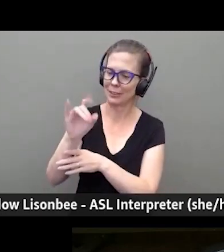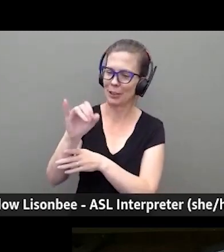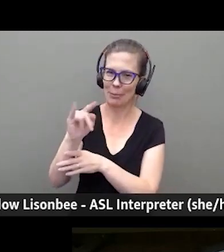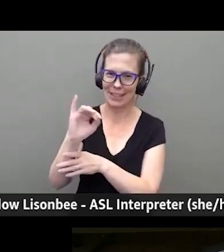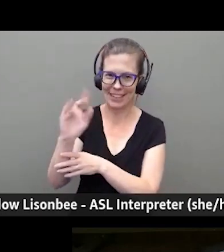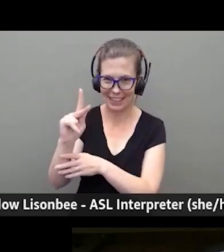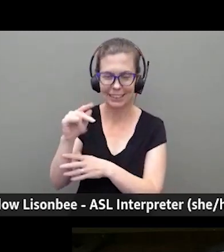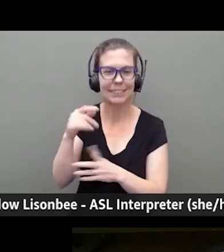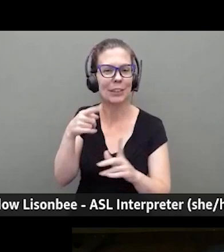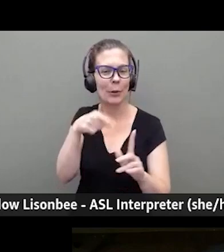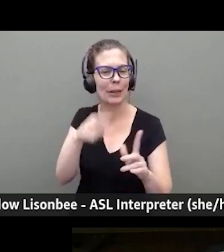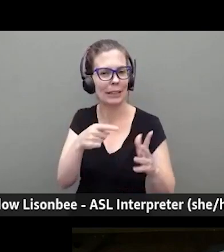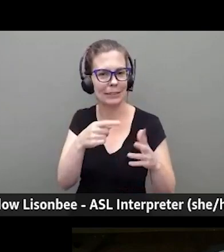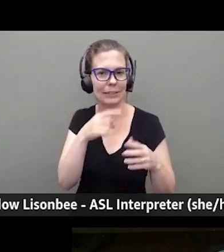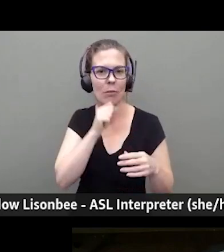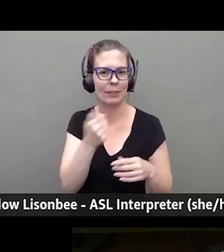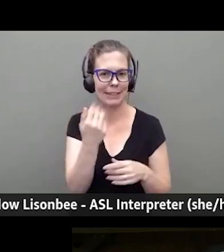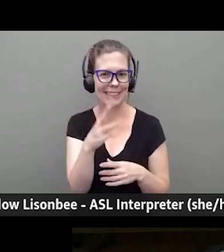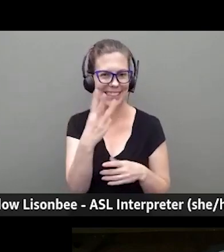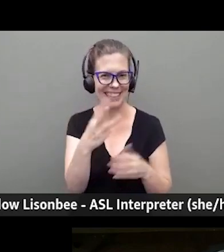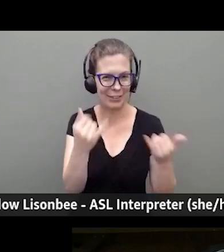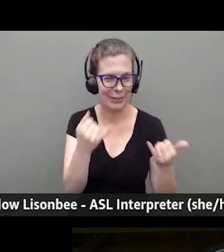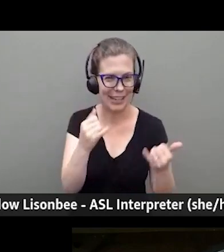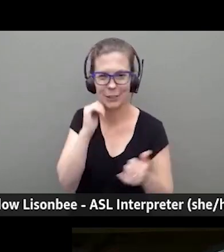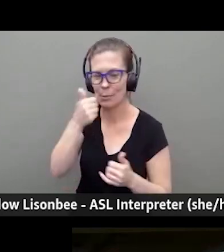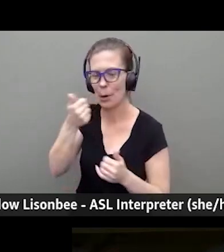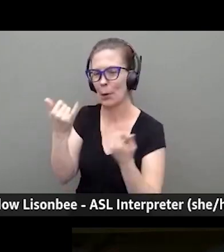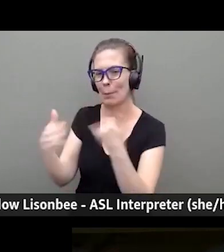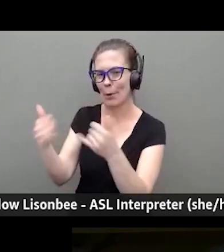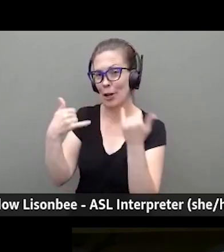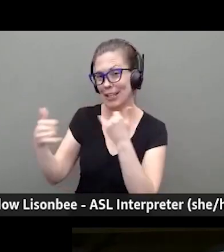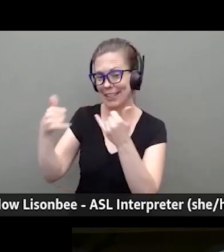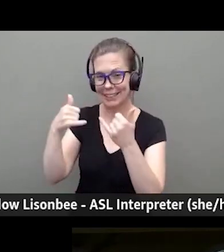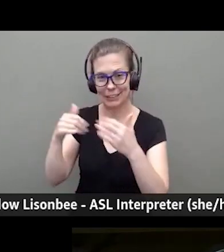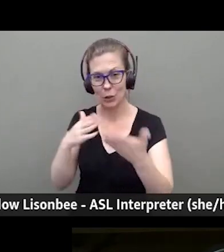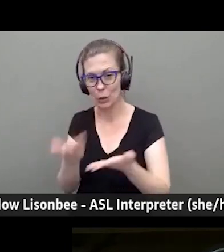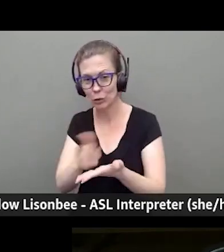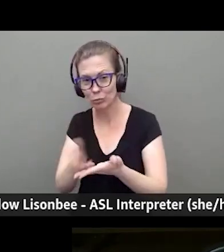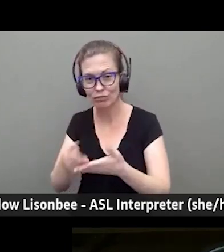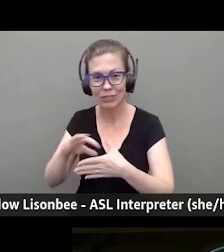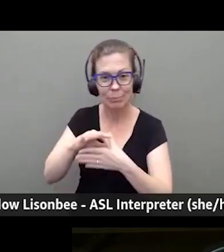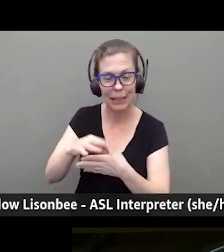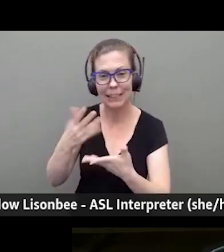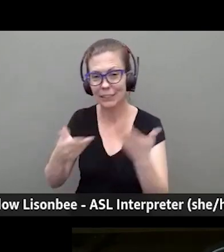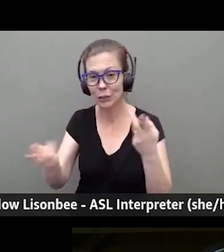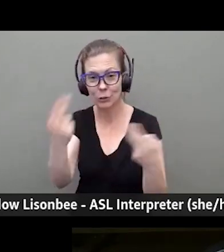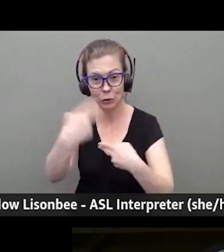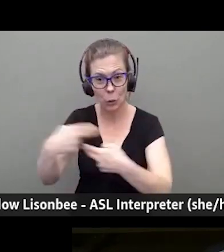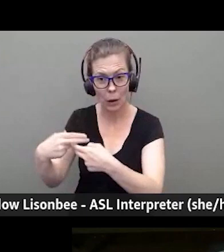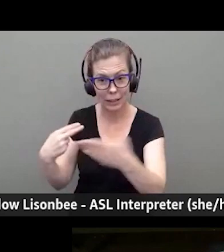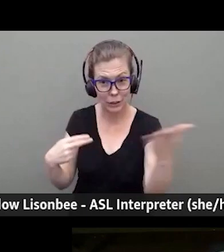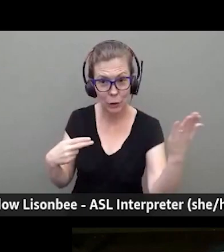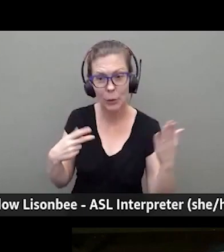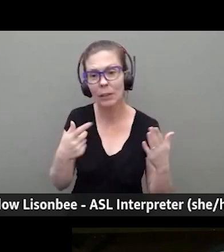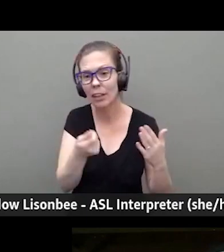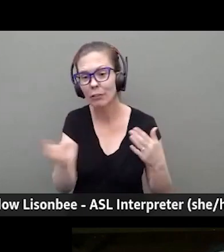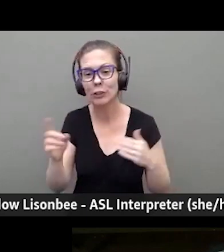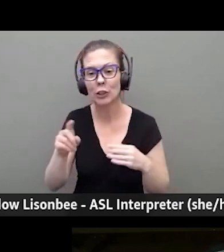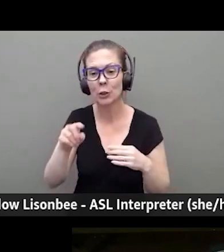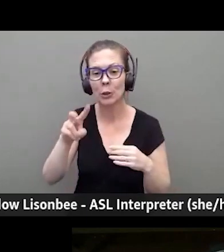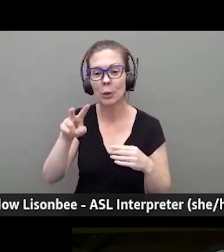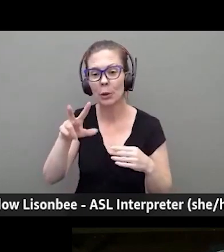smoke some meat and have some all kinds of barbecue and good stuff. So you're welcome to join everybody in chat. We've got a few hundred people